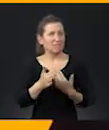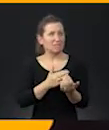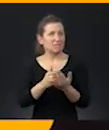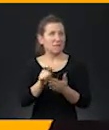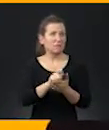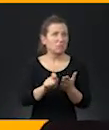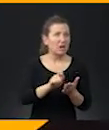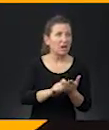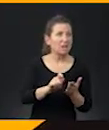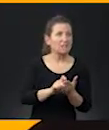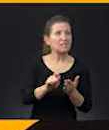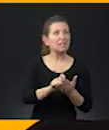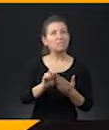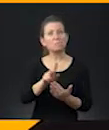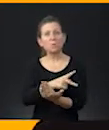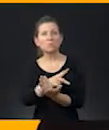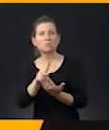poetry,